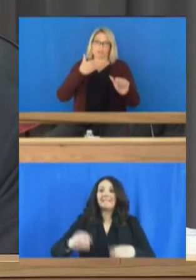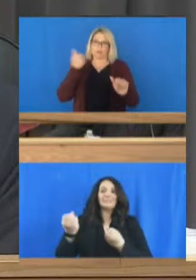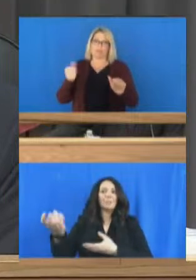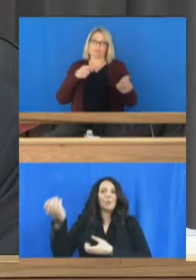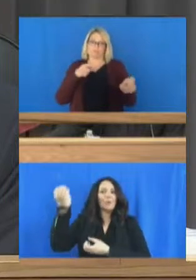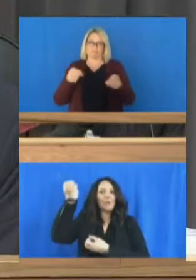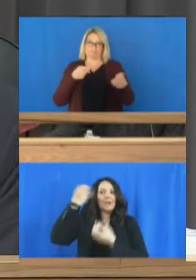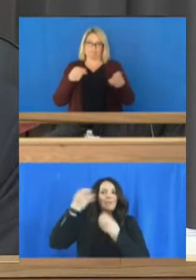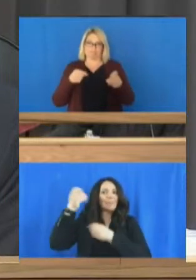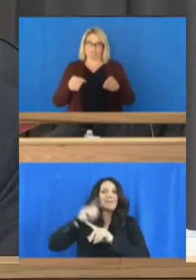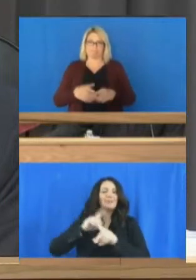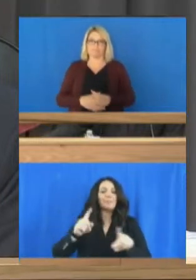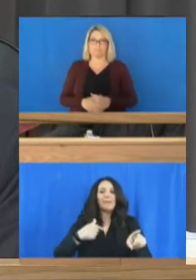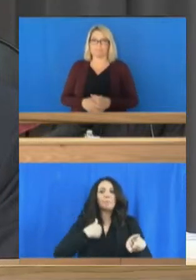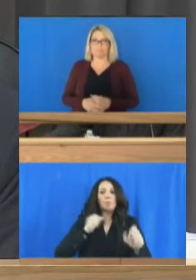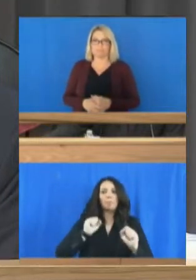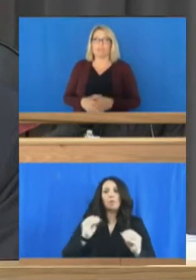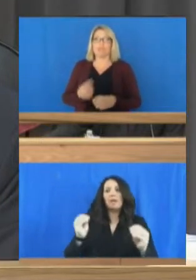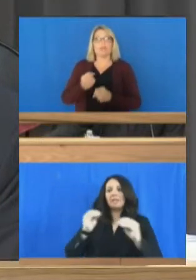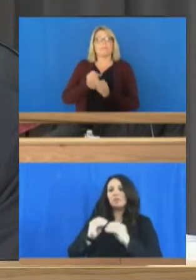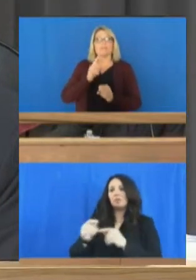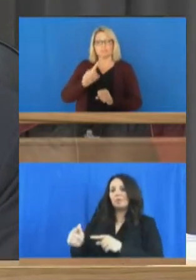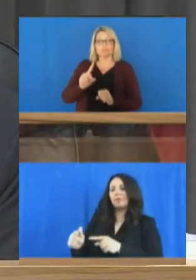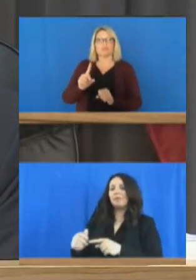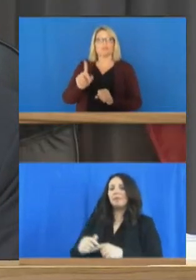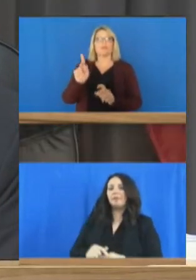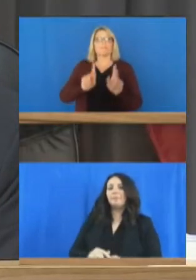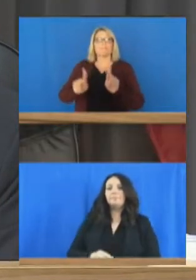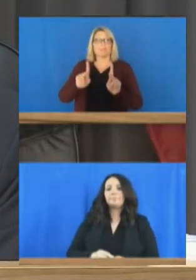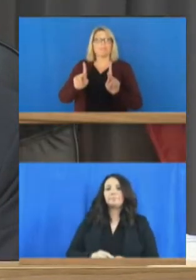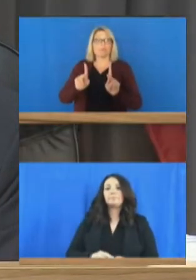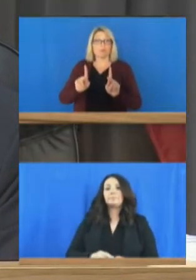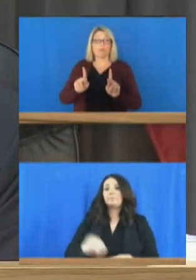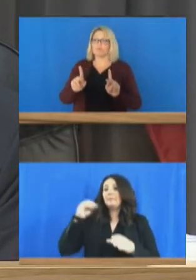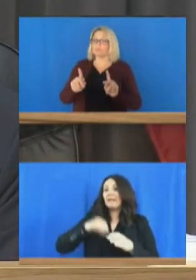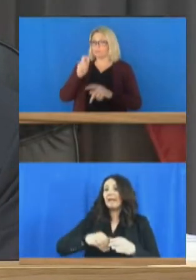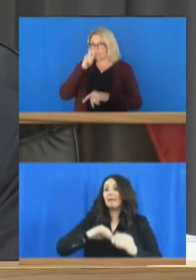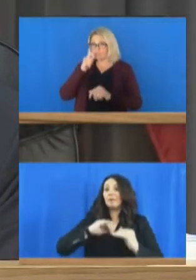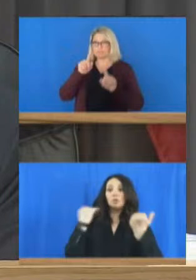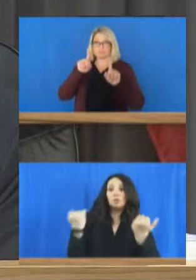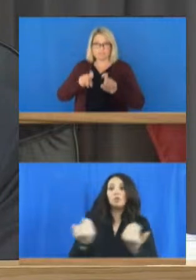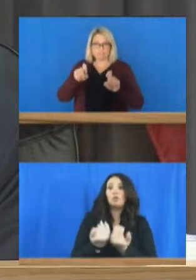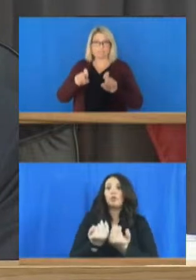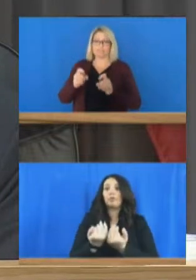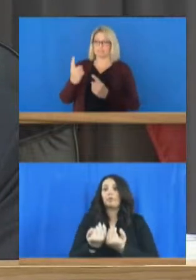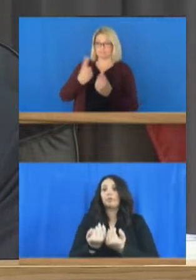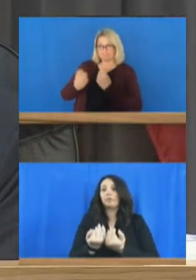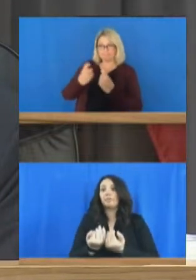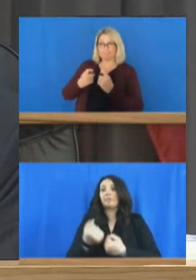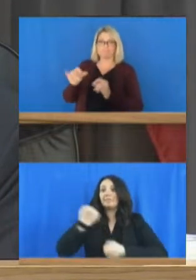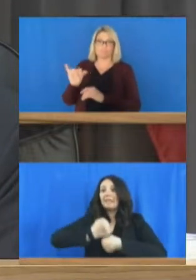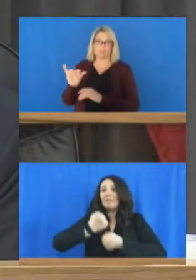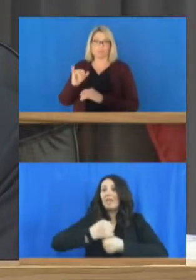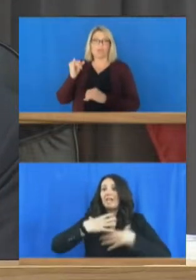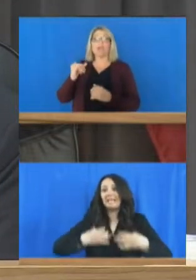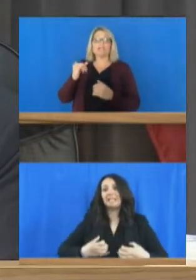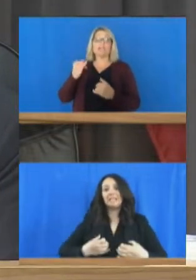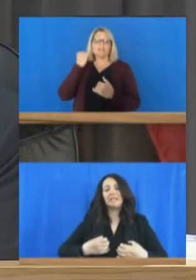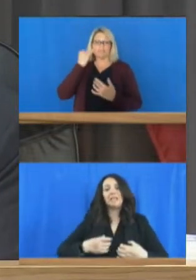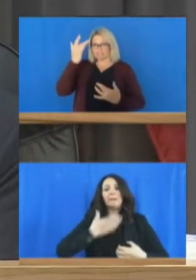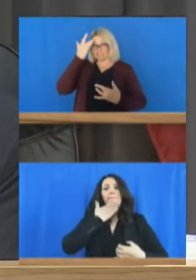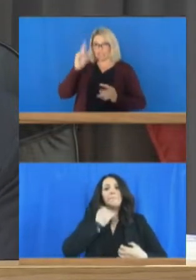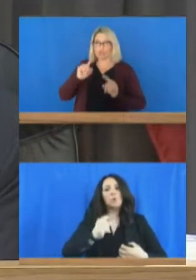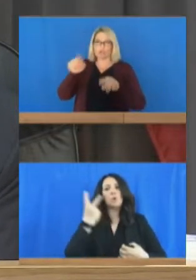down numbers there in terms of any additional data we can have. But as we get into vaccinating and opening up vaccinations for folks outside